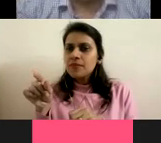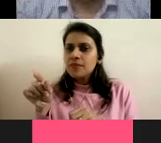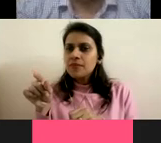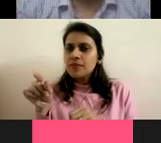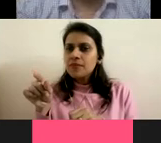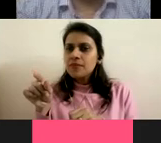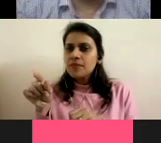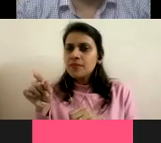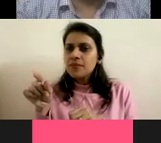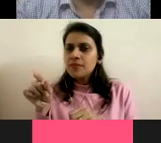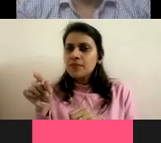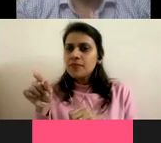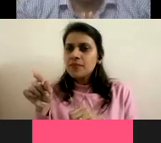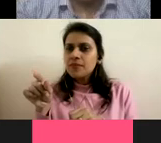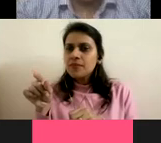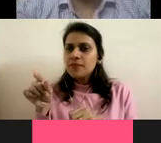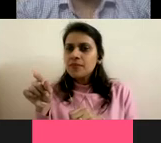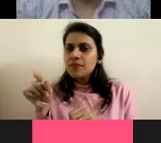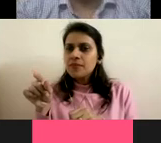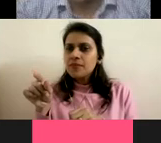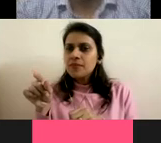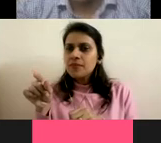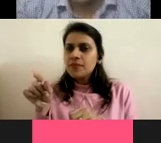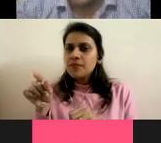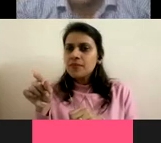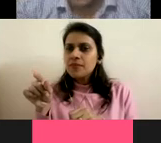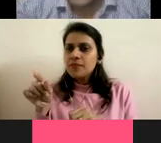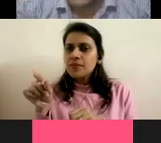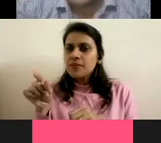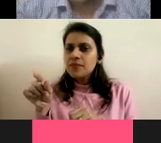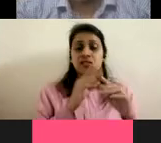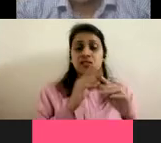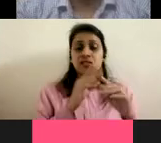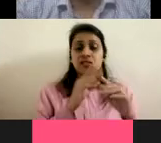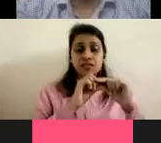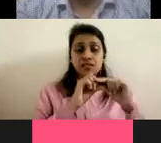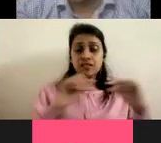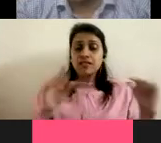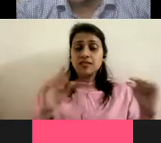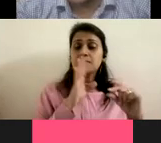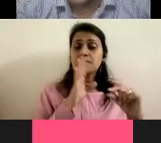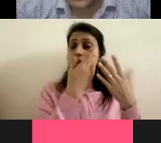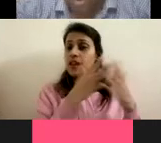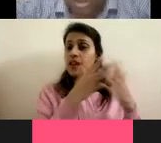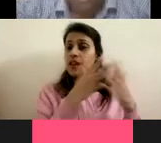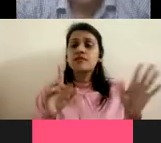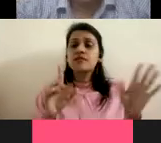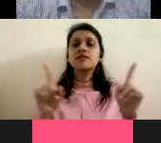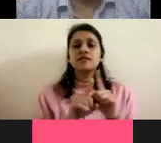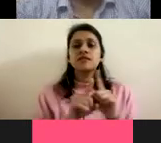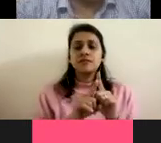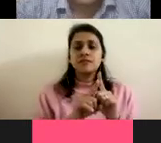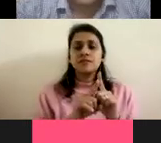Yes, sir. The video had all the audio components. It is in fact with audio description. It talks